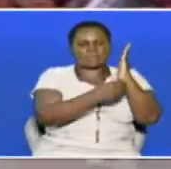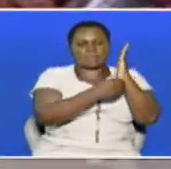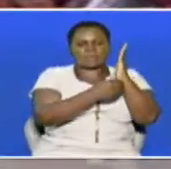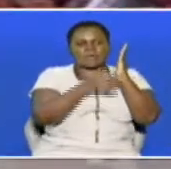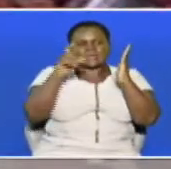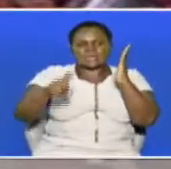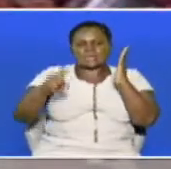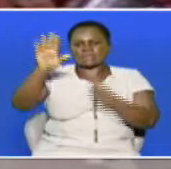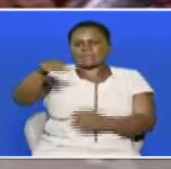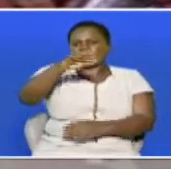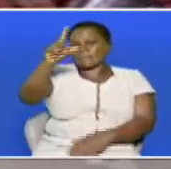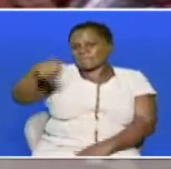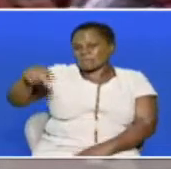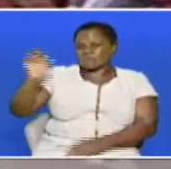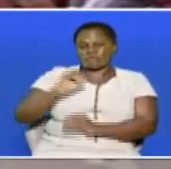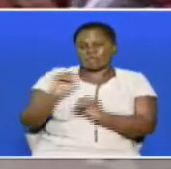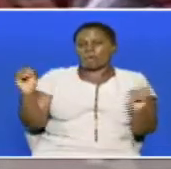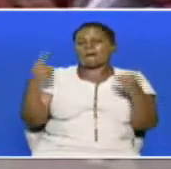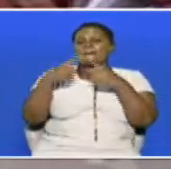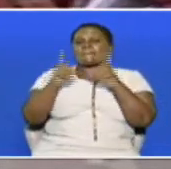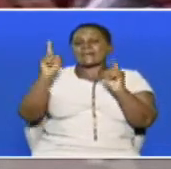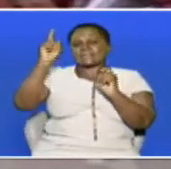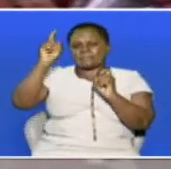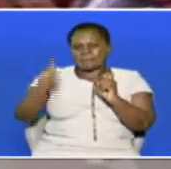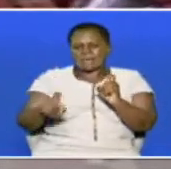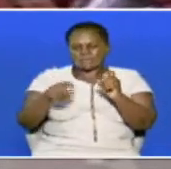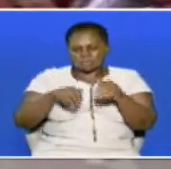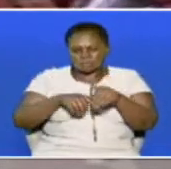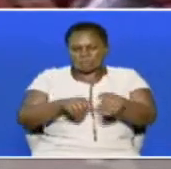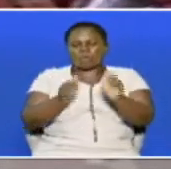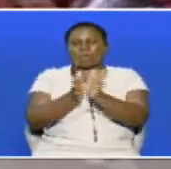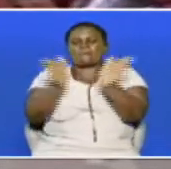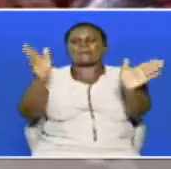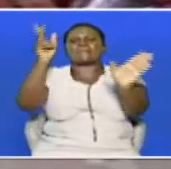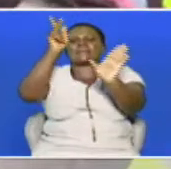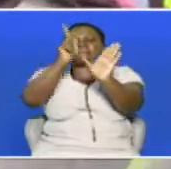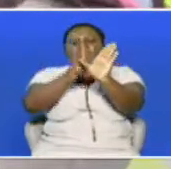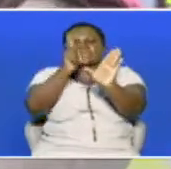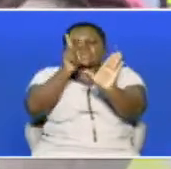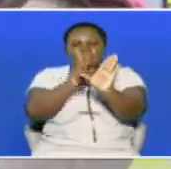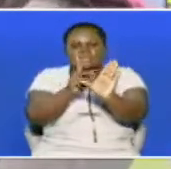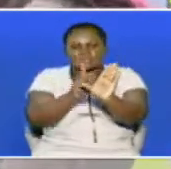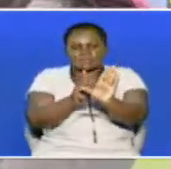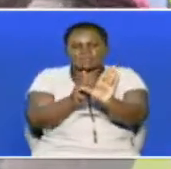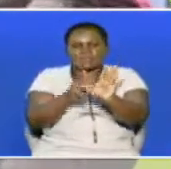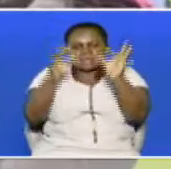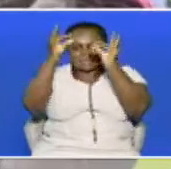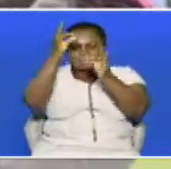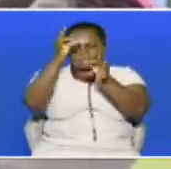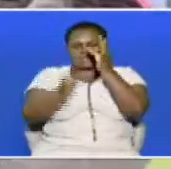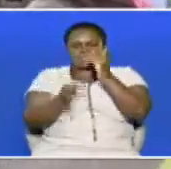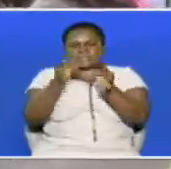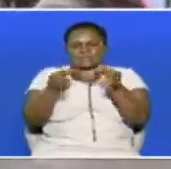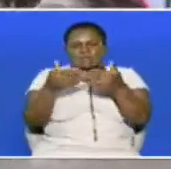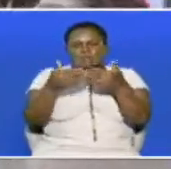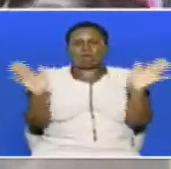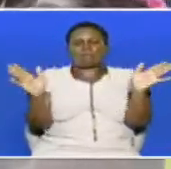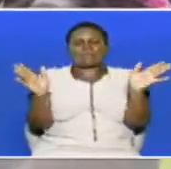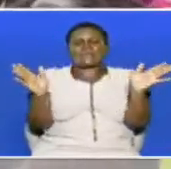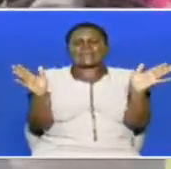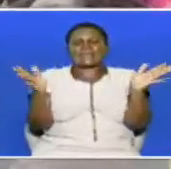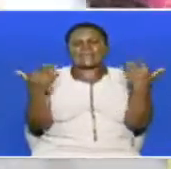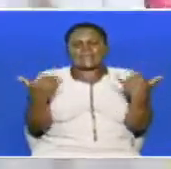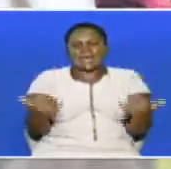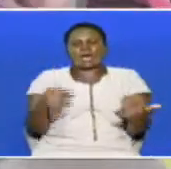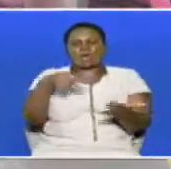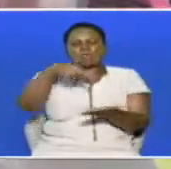require parliamentary approval but must be subjected to public participation. The ruling hands an open check to